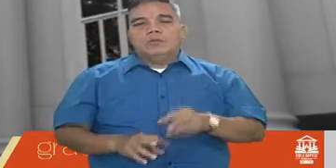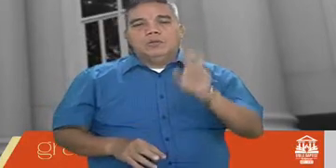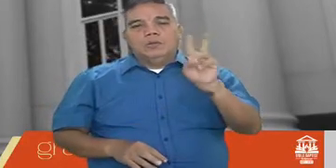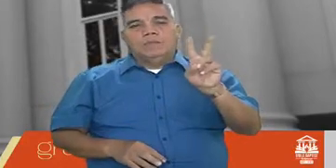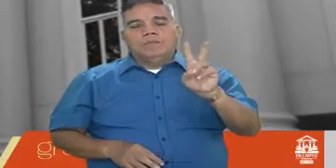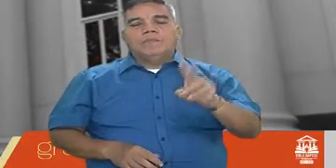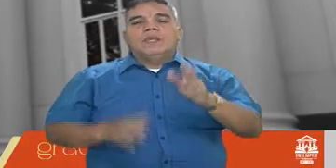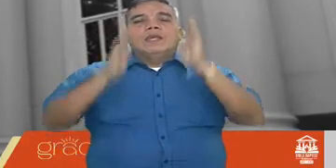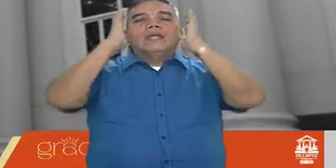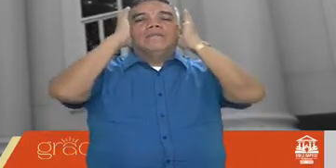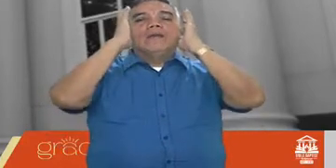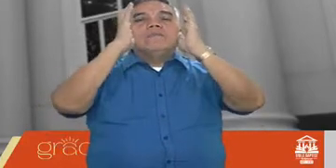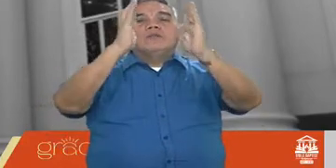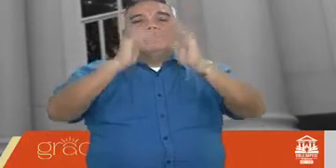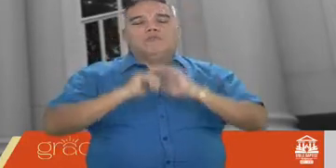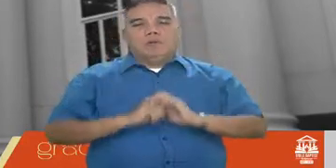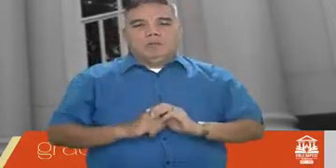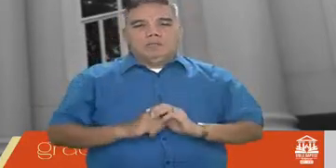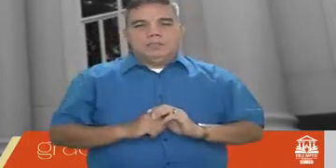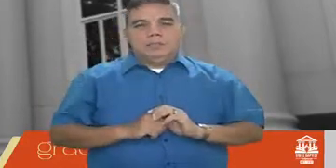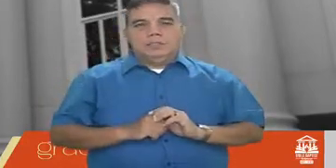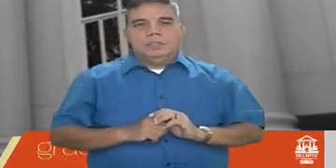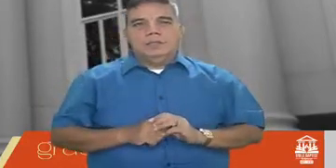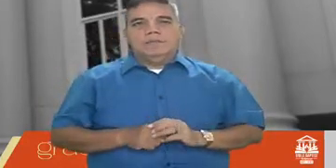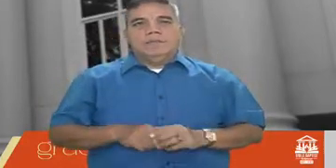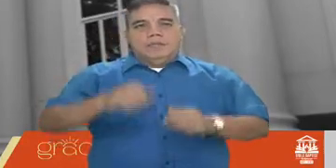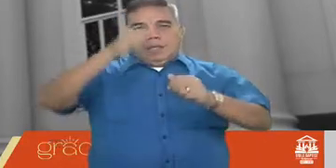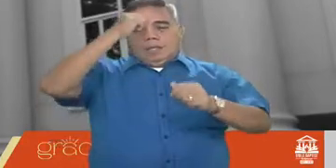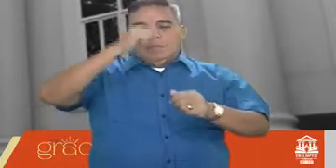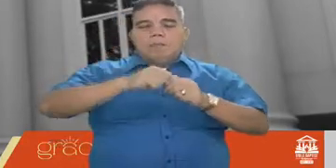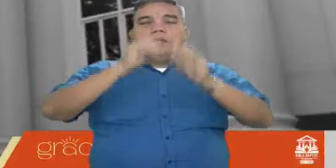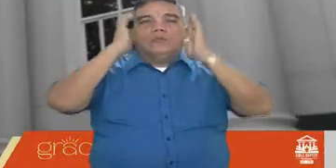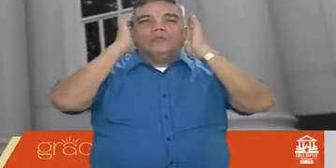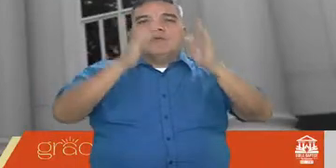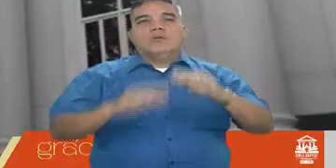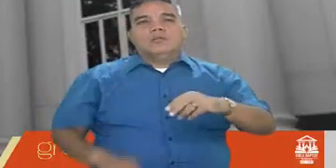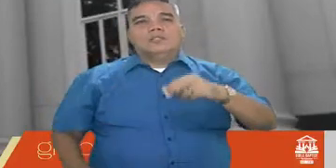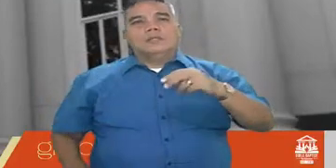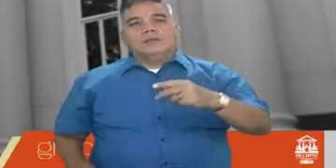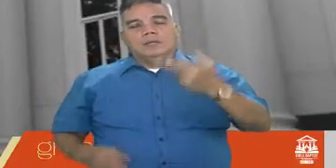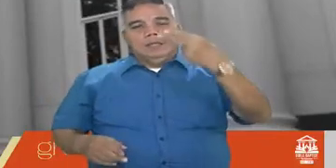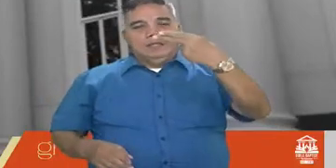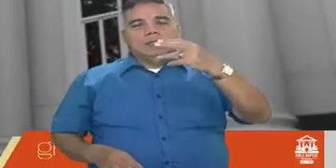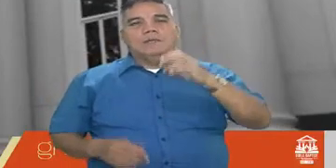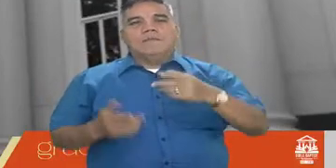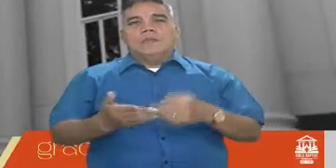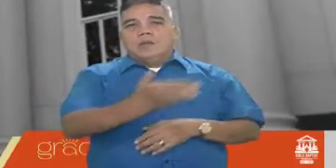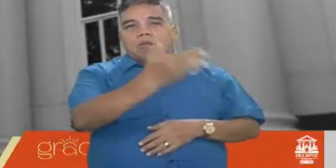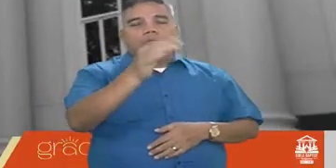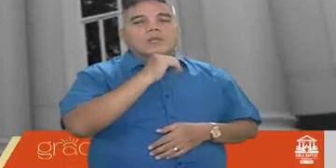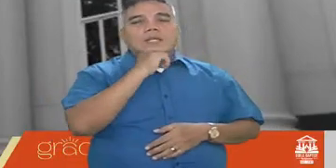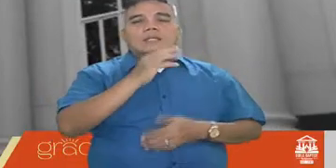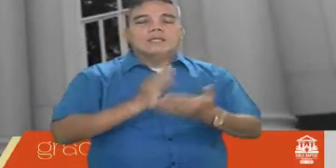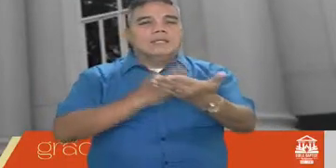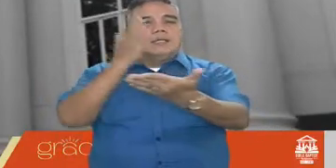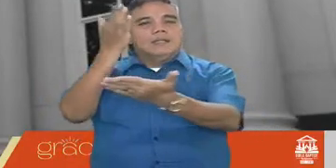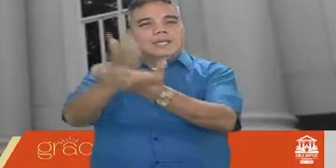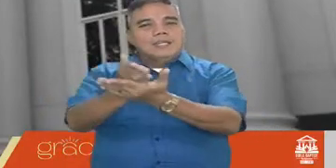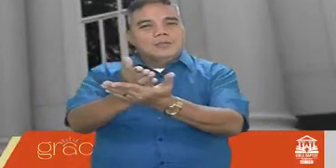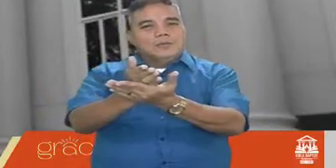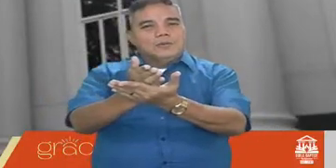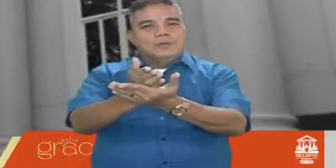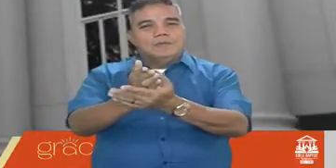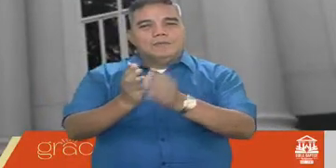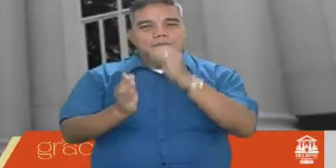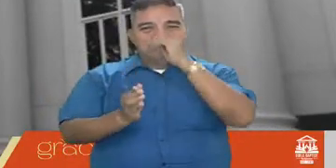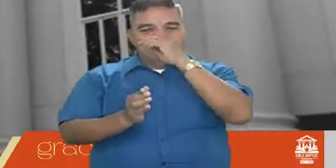second, remember to focus. Remember to focus. And in Hebrews 12:18, for you are not come into the